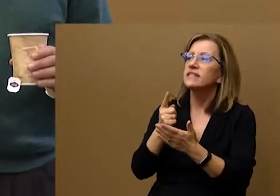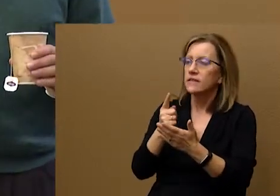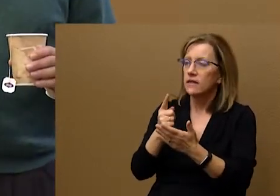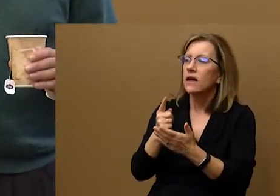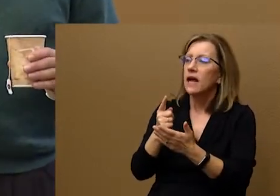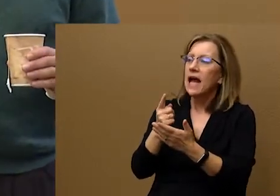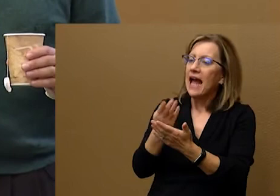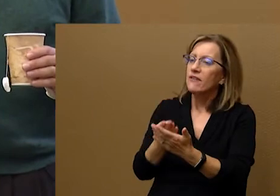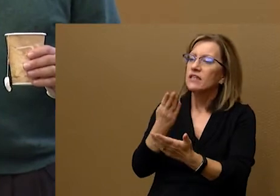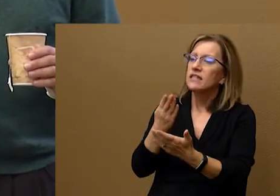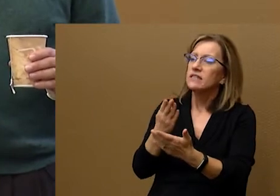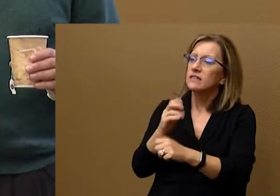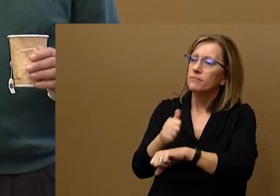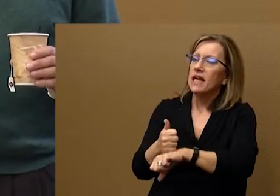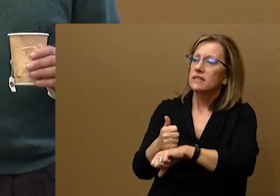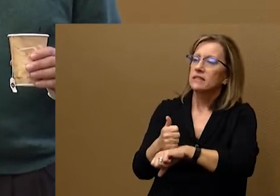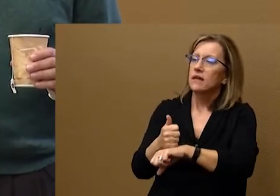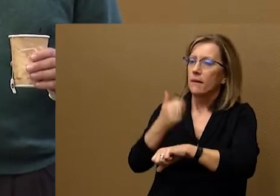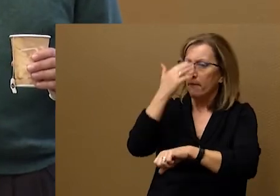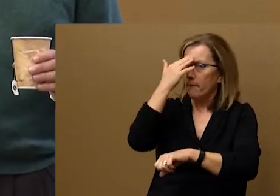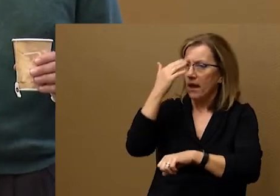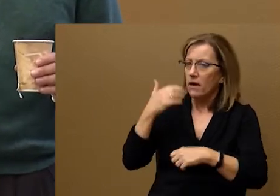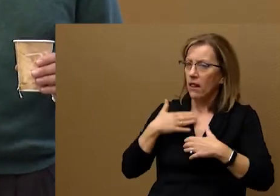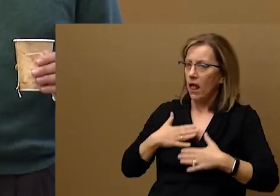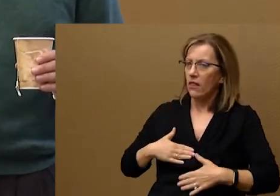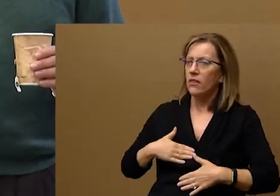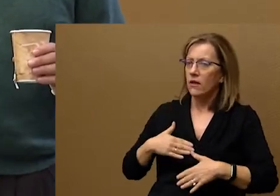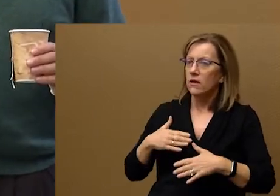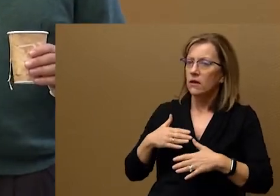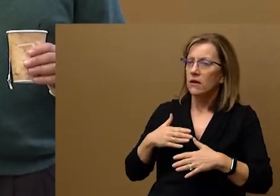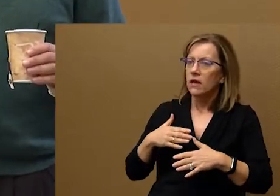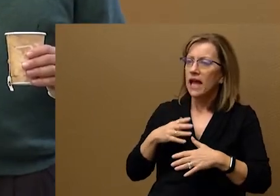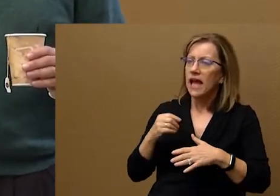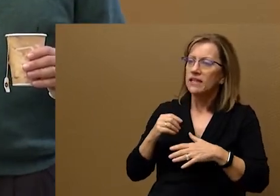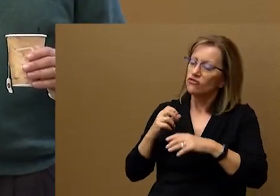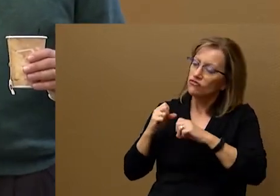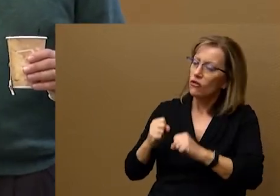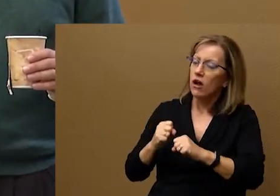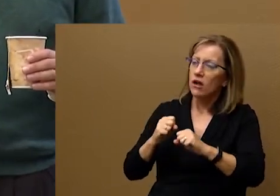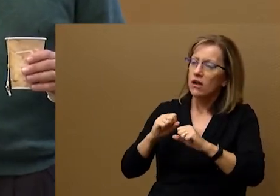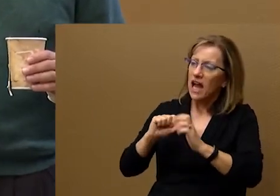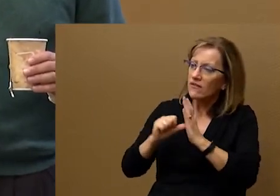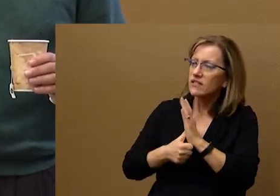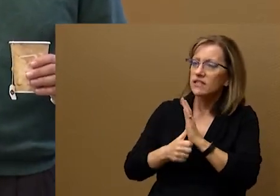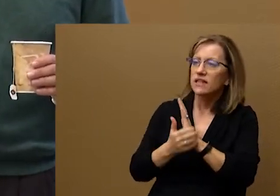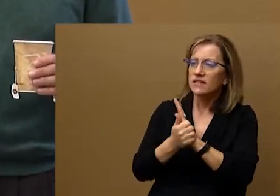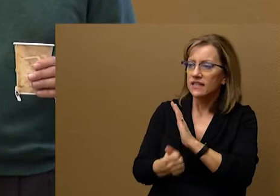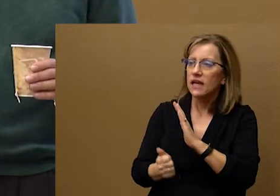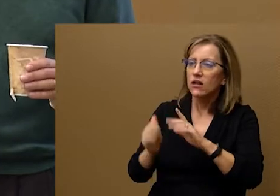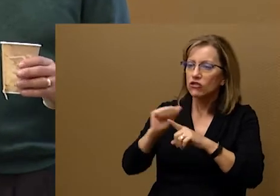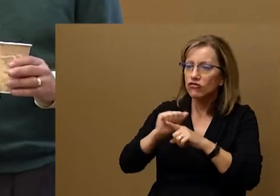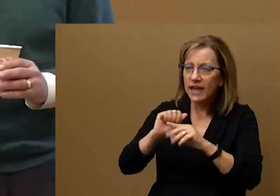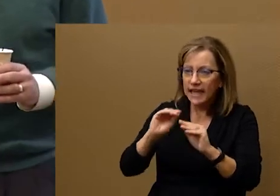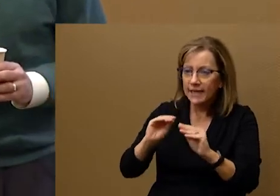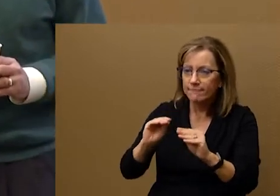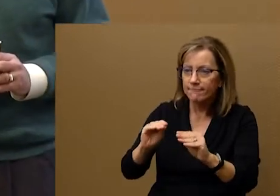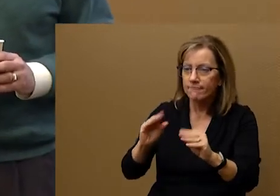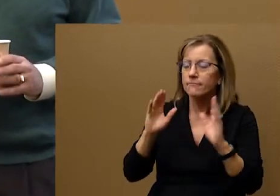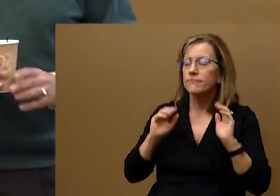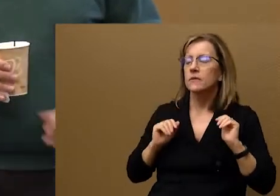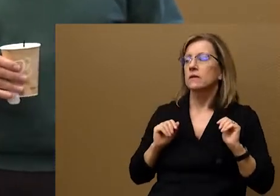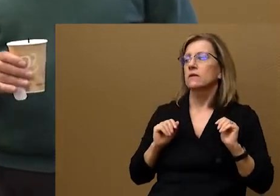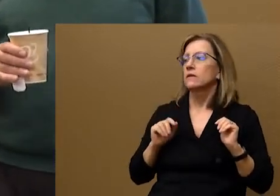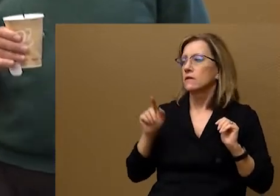an evidence-based mental health practice, and it has a strong emphasis on skill training. Mm-hmm.